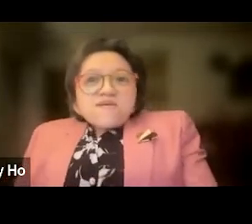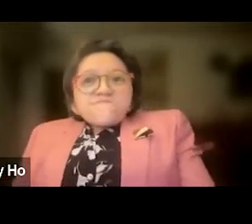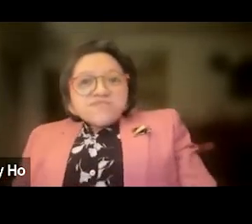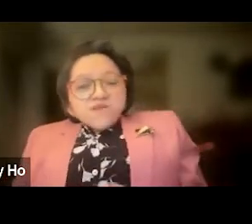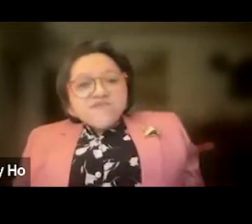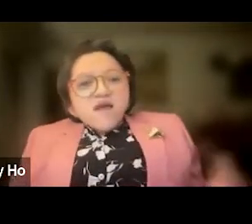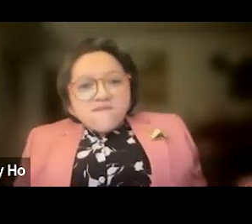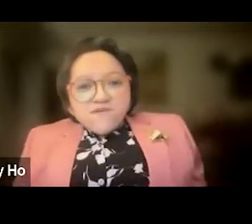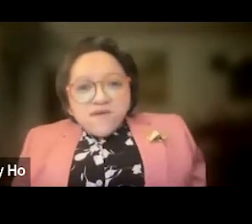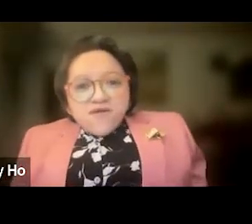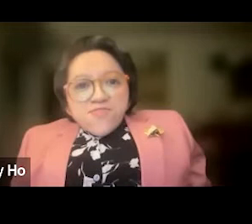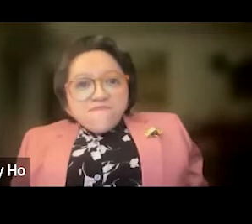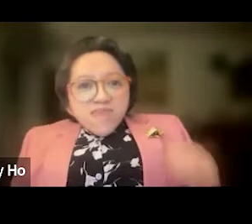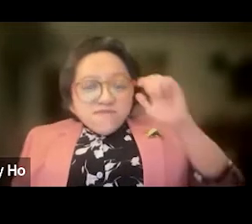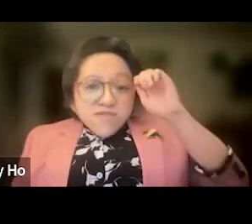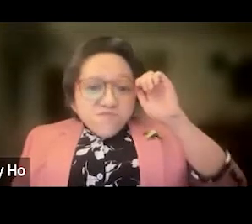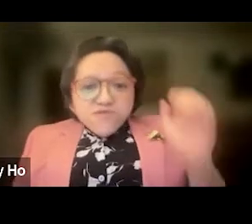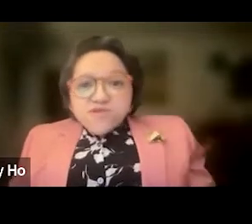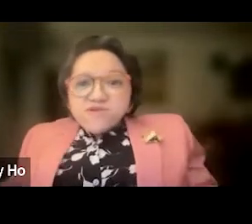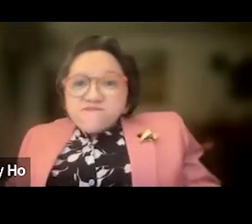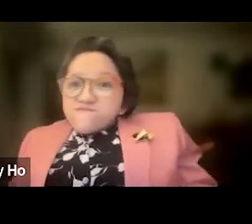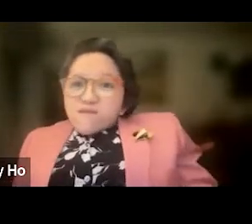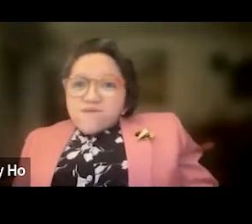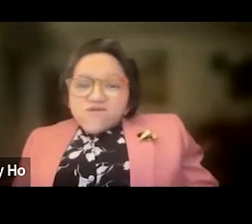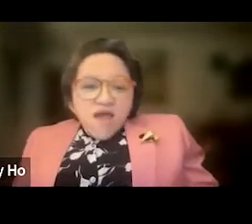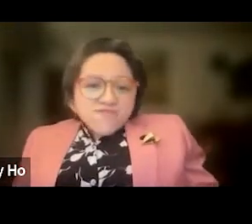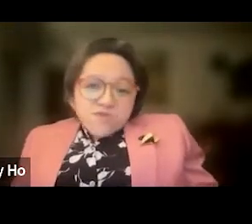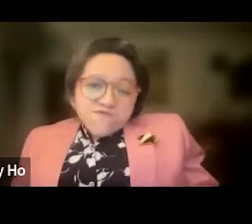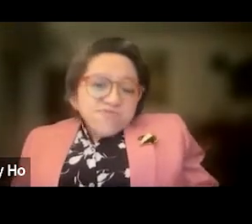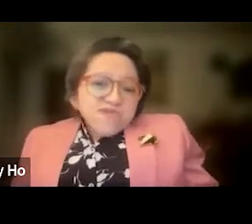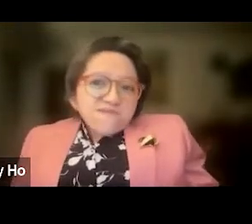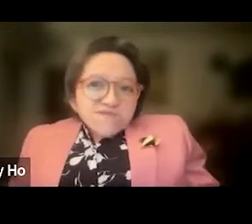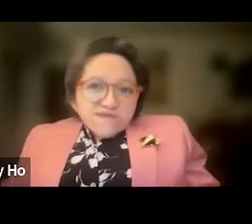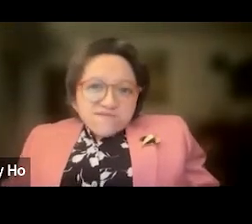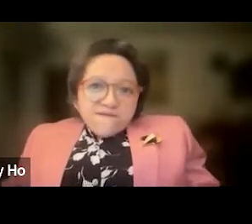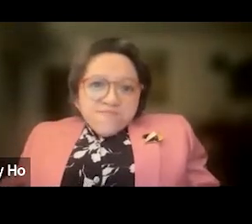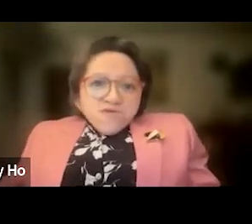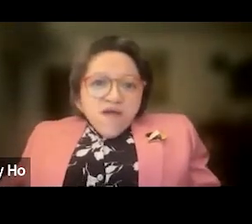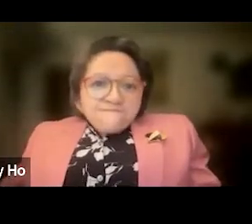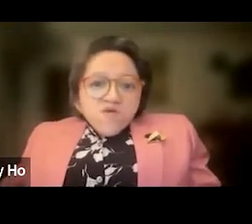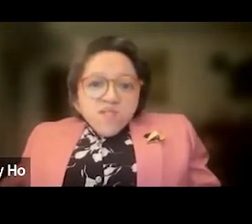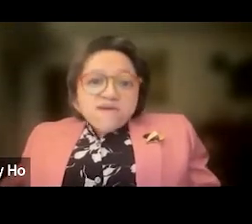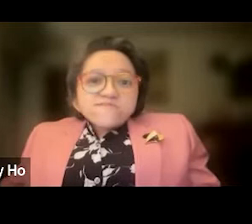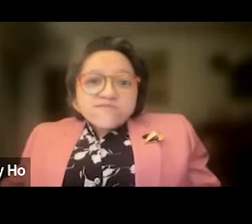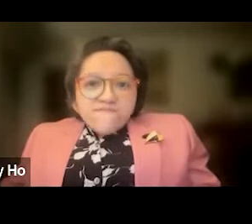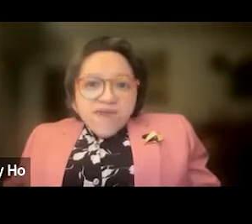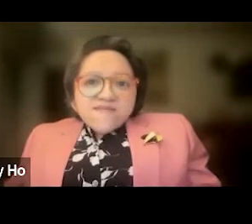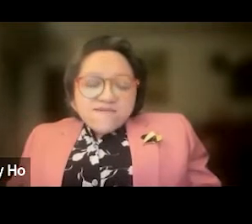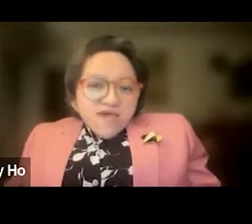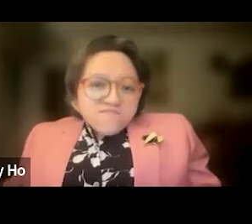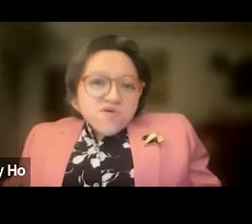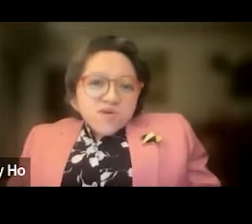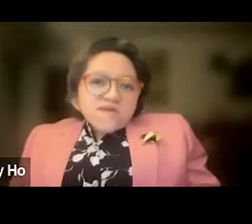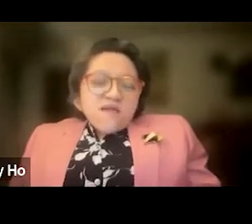love means lifting up the many disabled students from across university campuses who have mobilized to